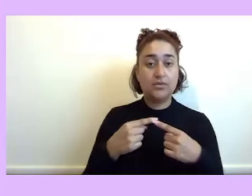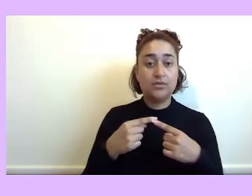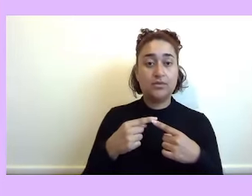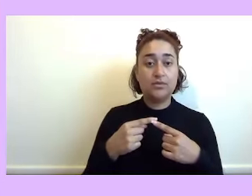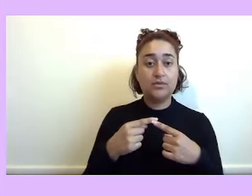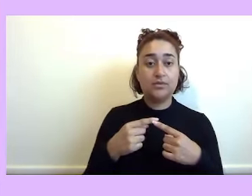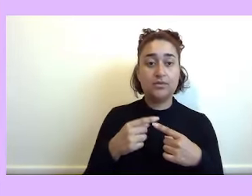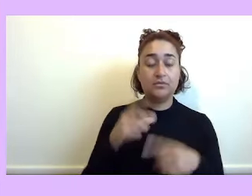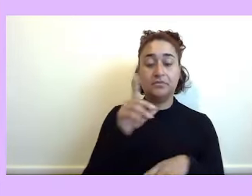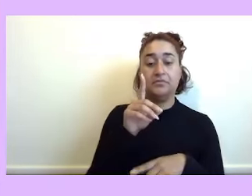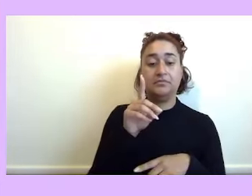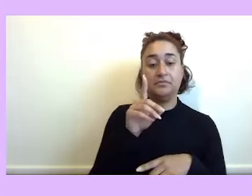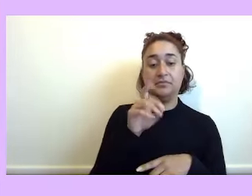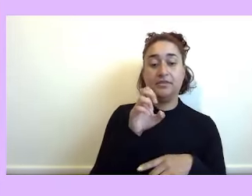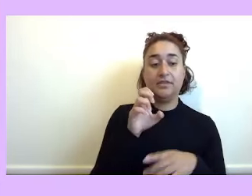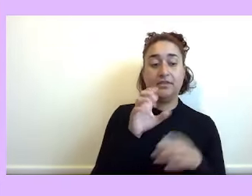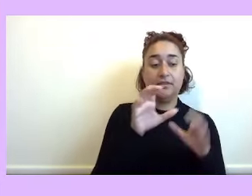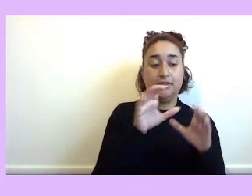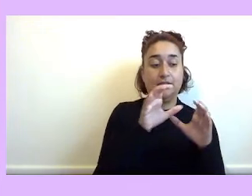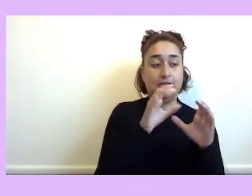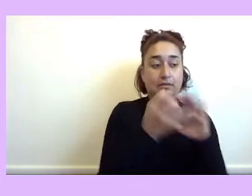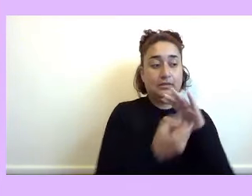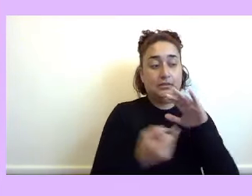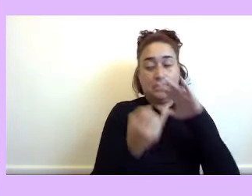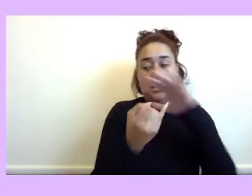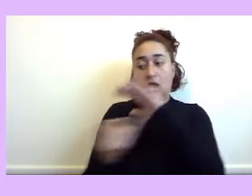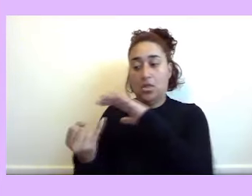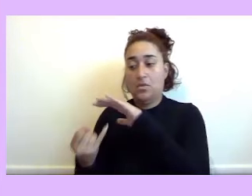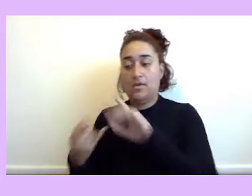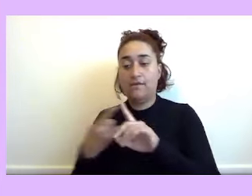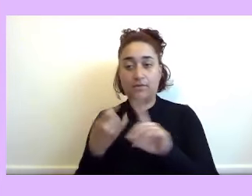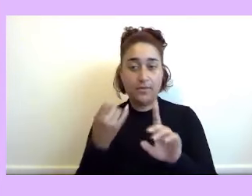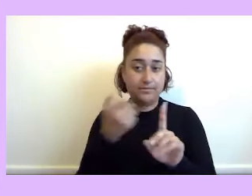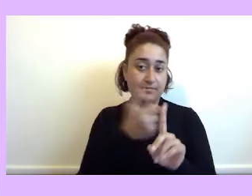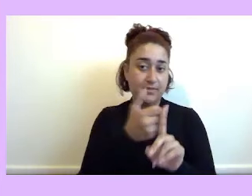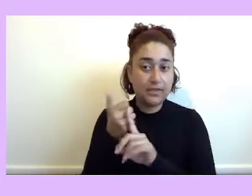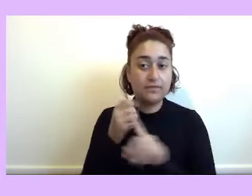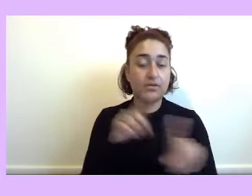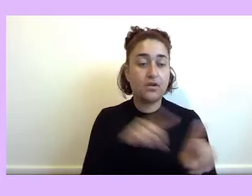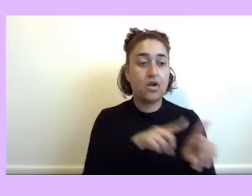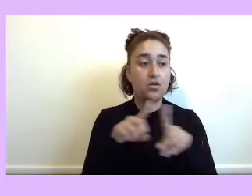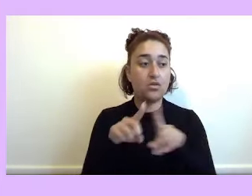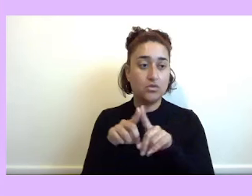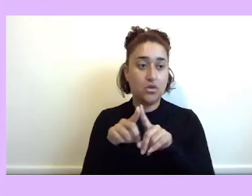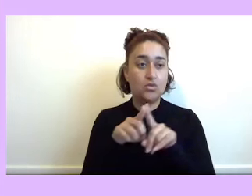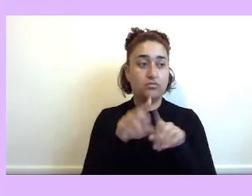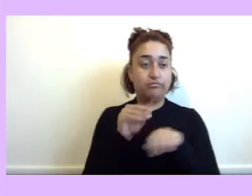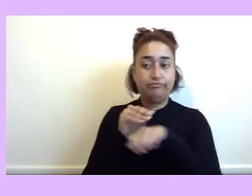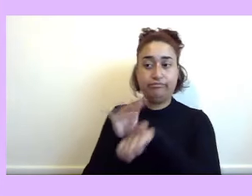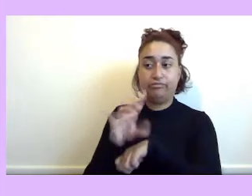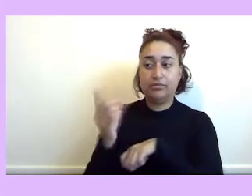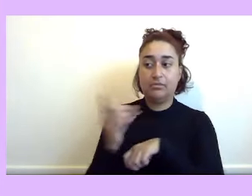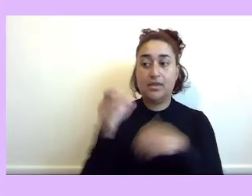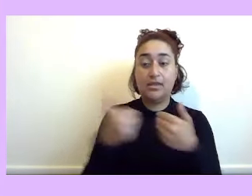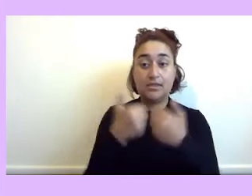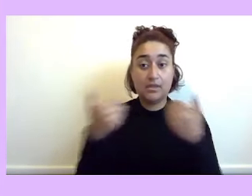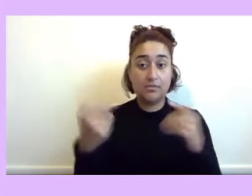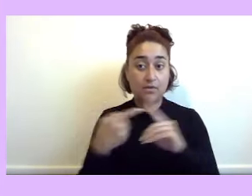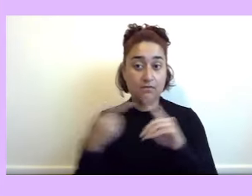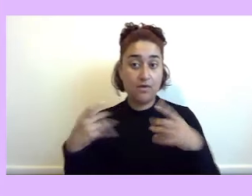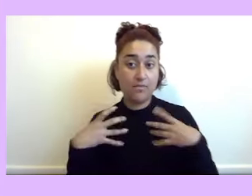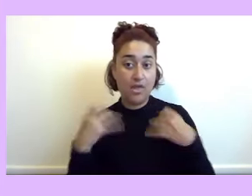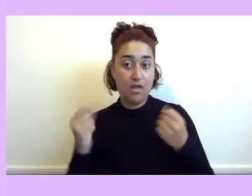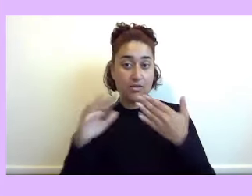de-siloing arts and culture from itself, as well as de-siloing it as something that is separate from the health of communities as a